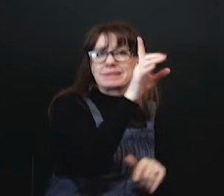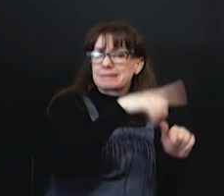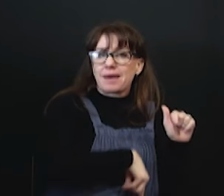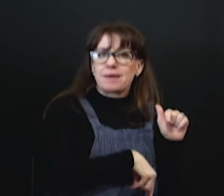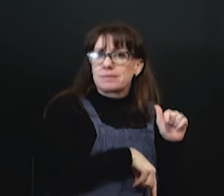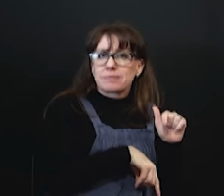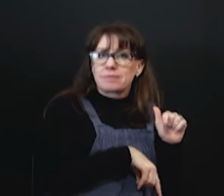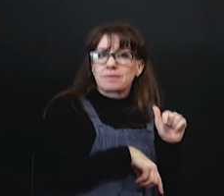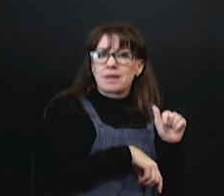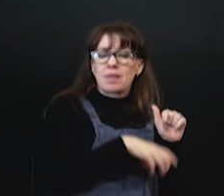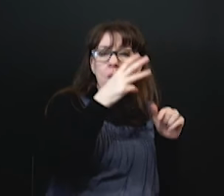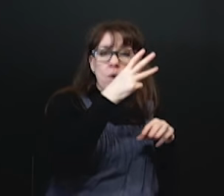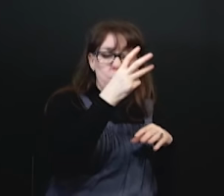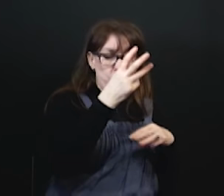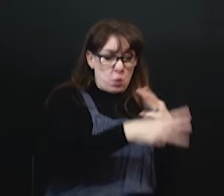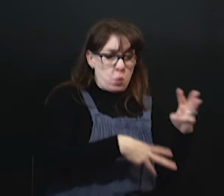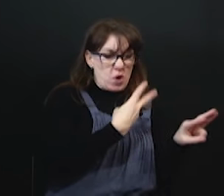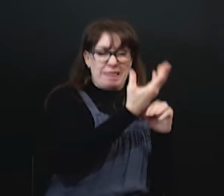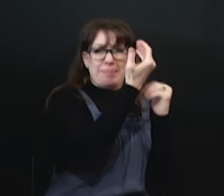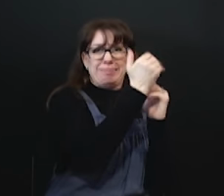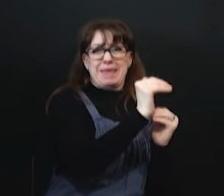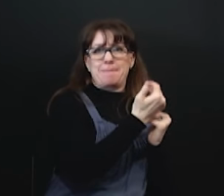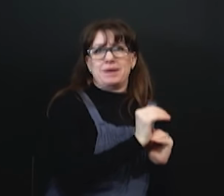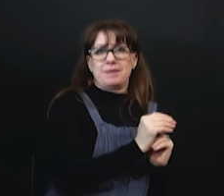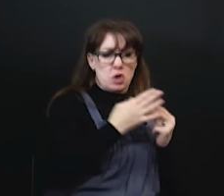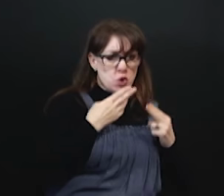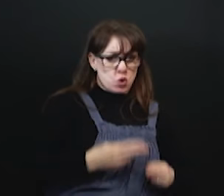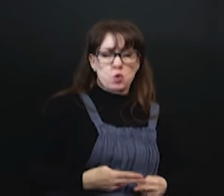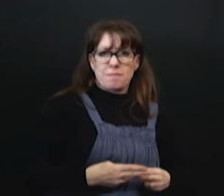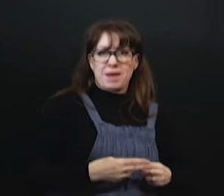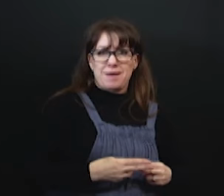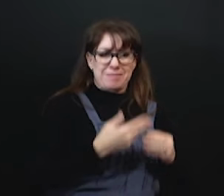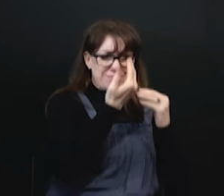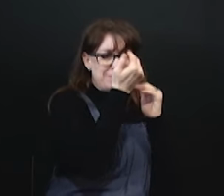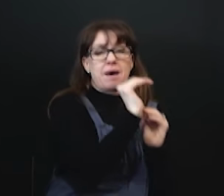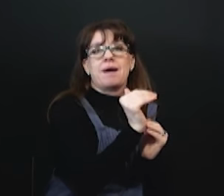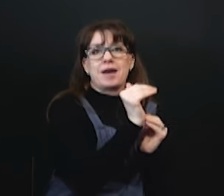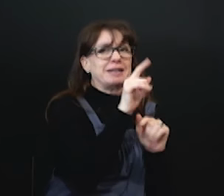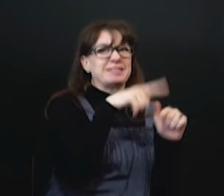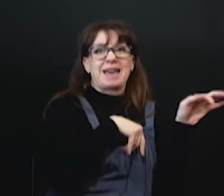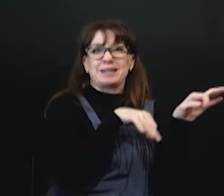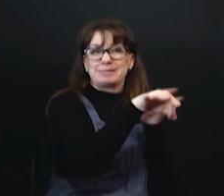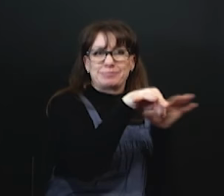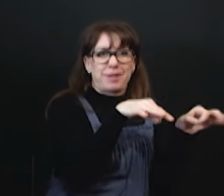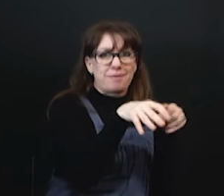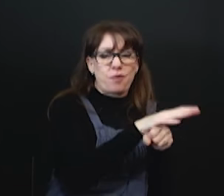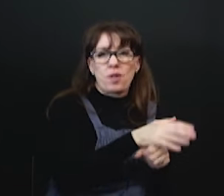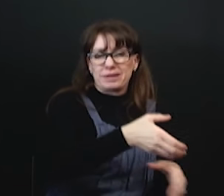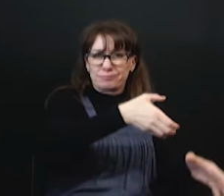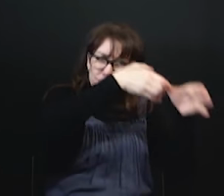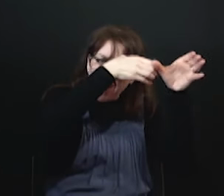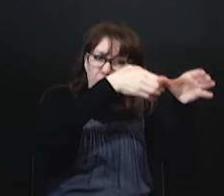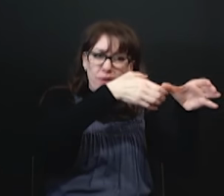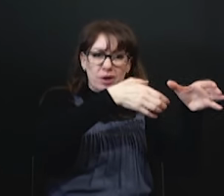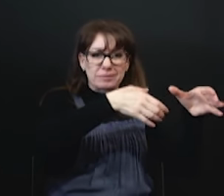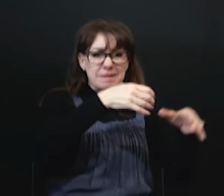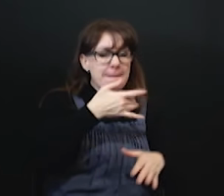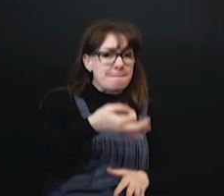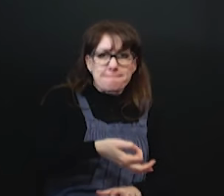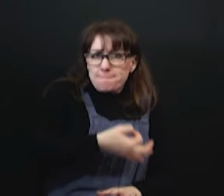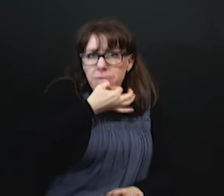The wisdom of the world, the limitations of human wisdom can't fully explain it. The scholar, the expert, the debater, all the